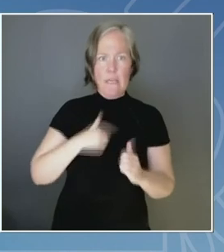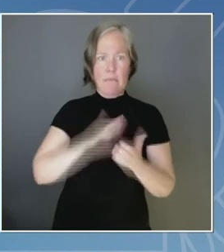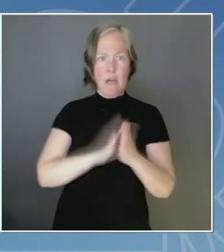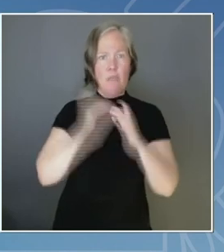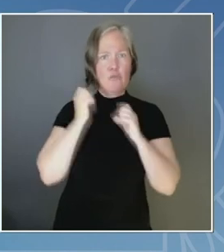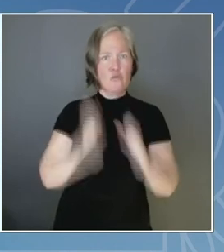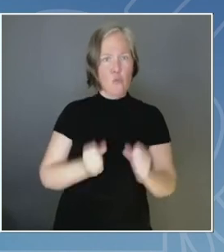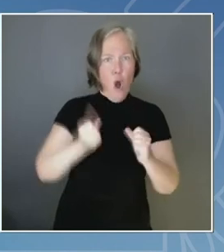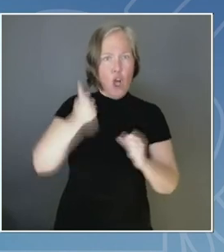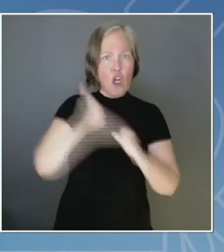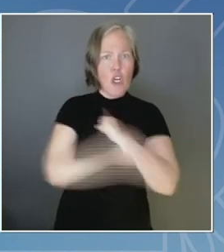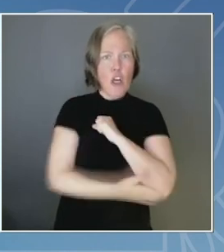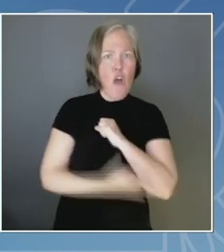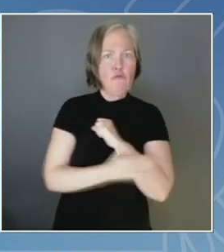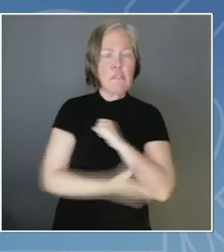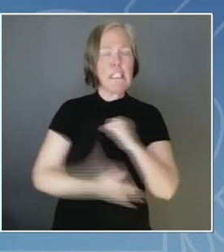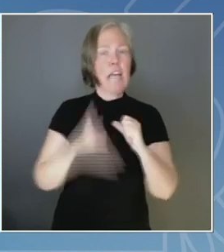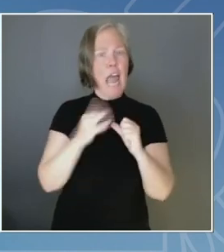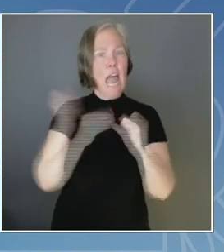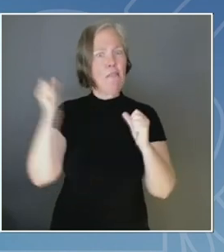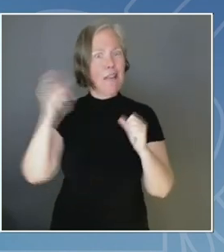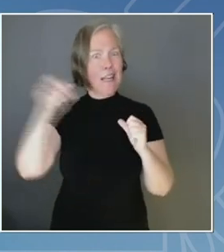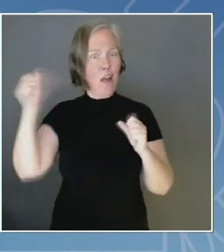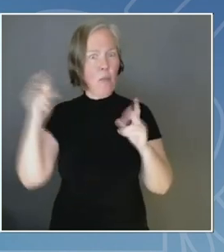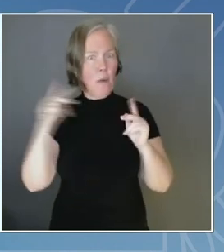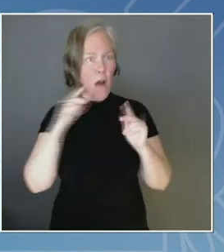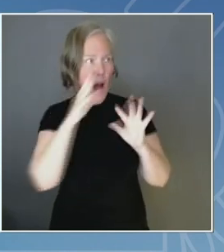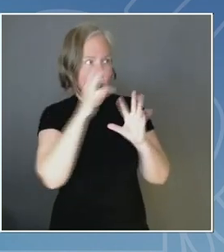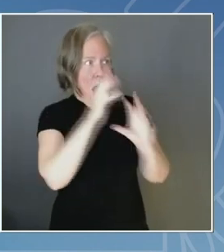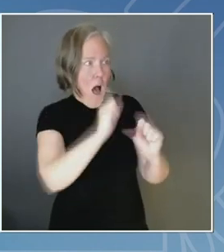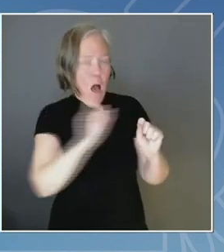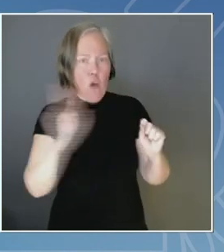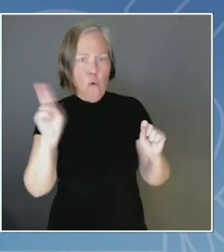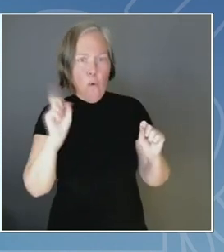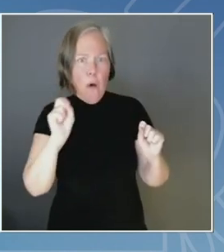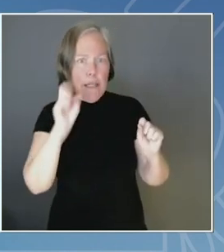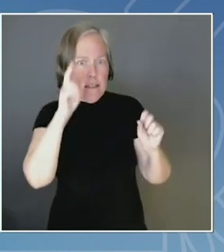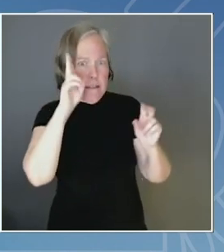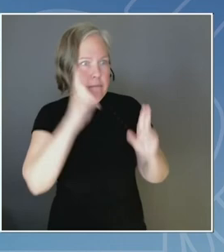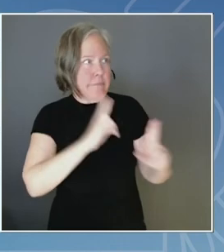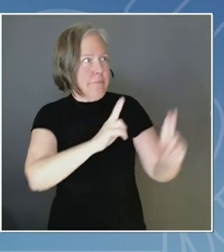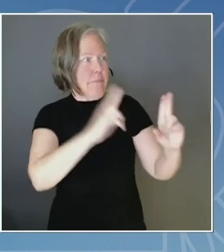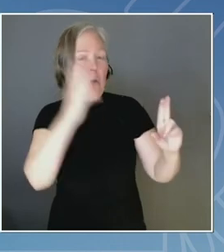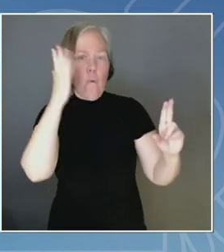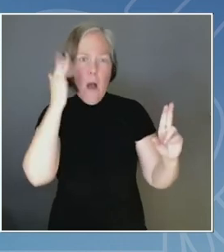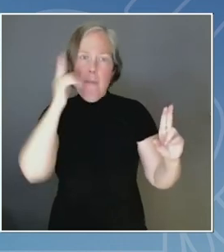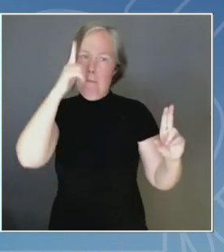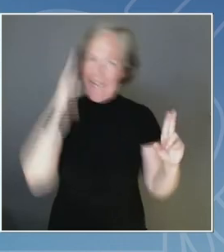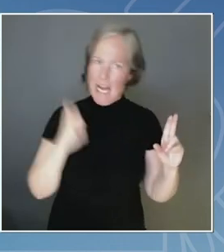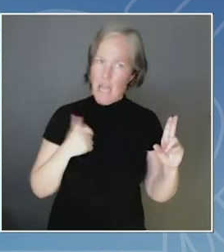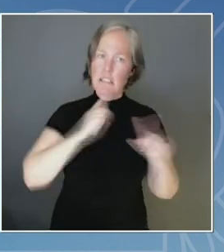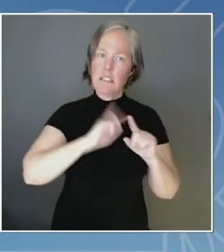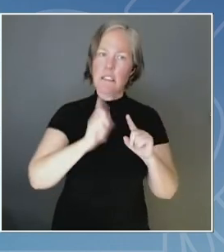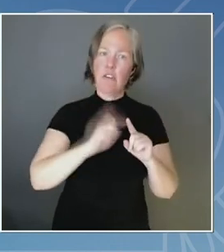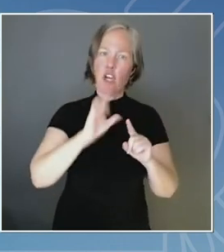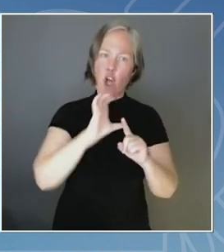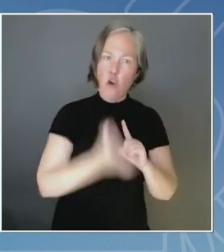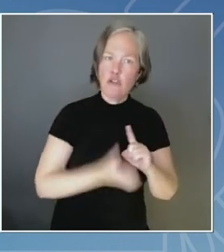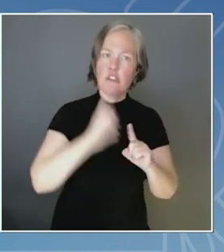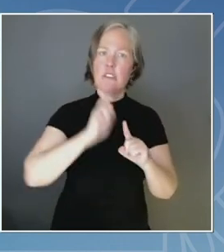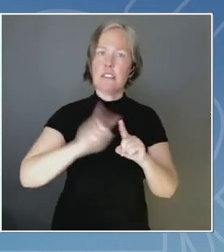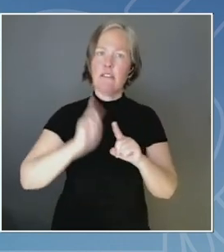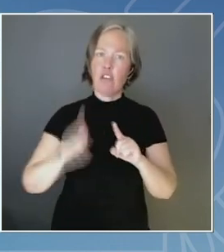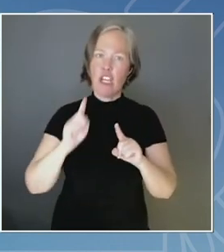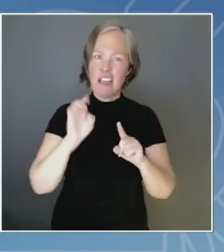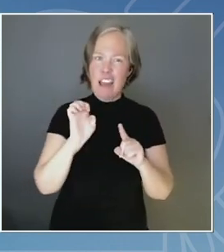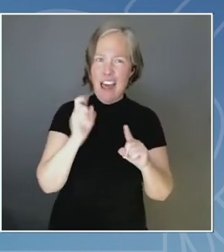a country. The fact that that you have people from different ethnicities and cultures sitting